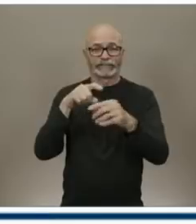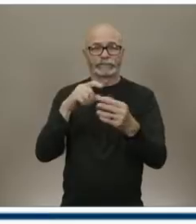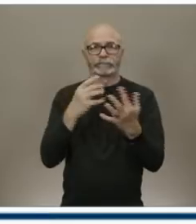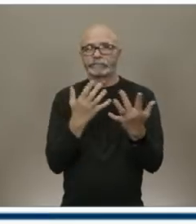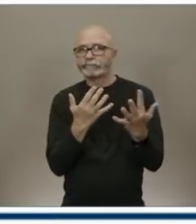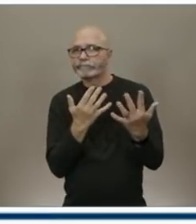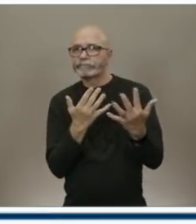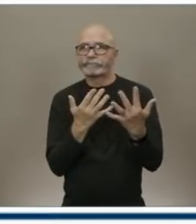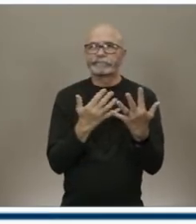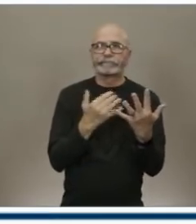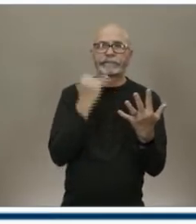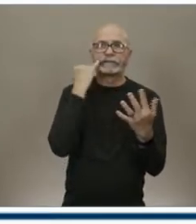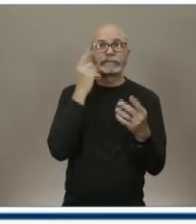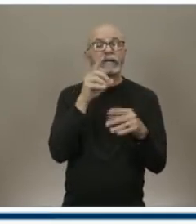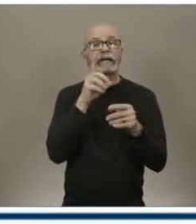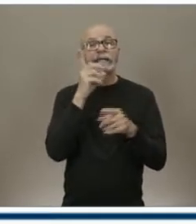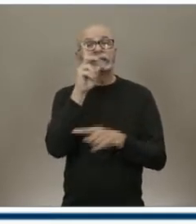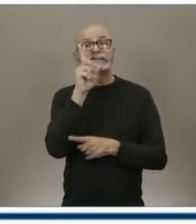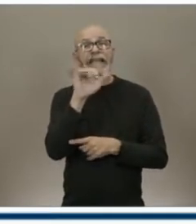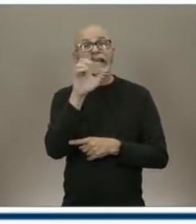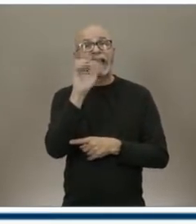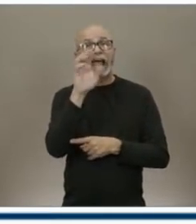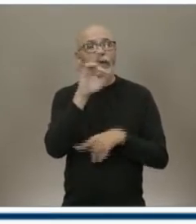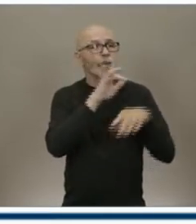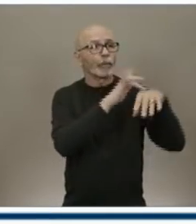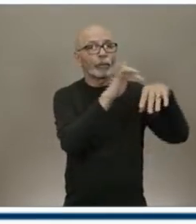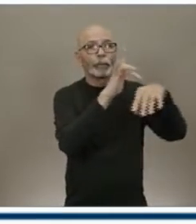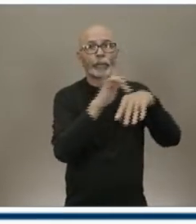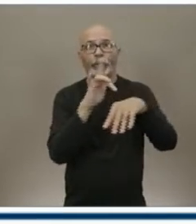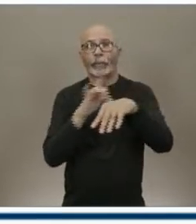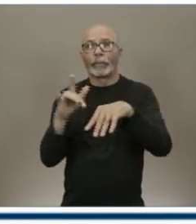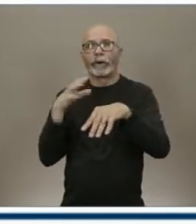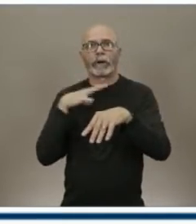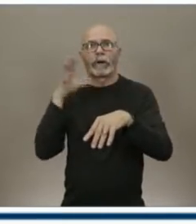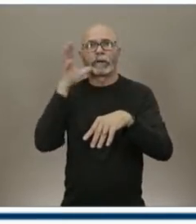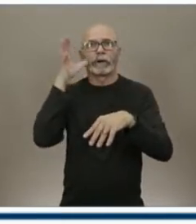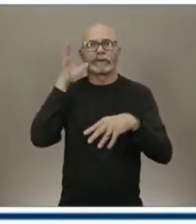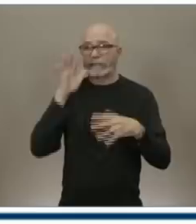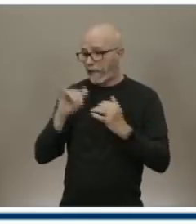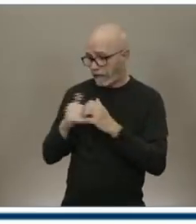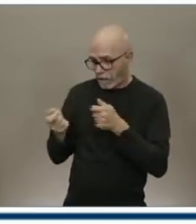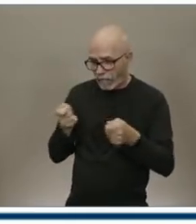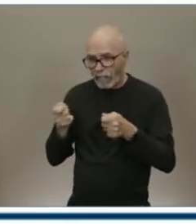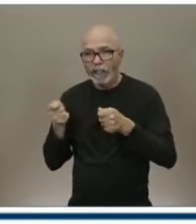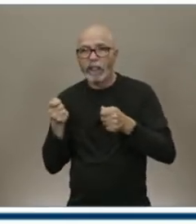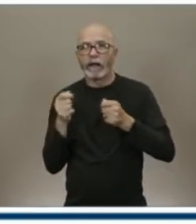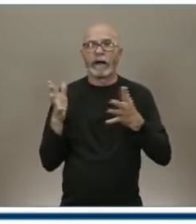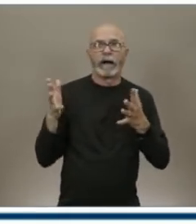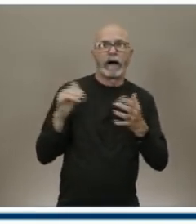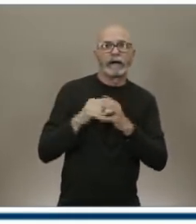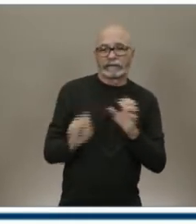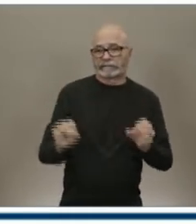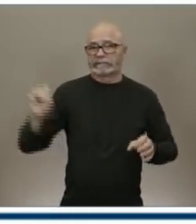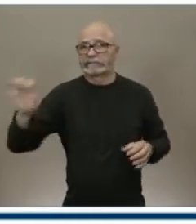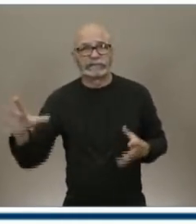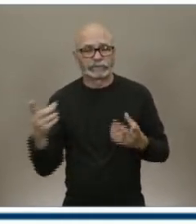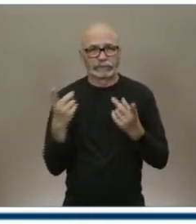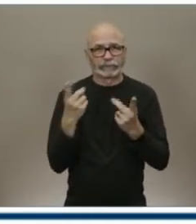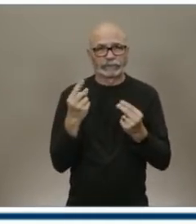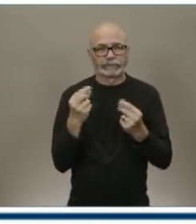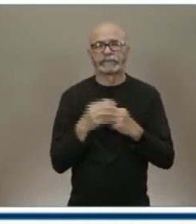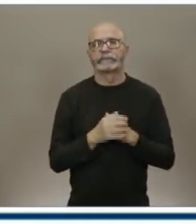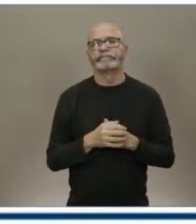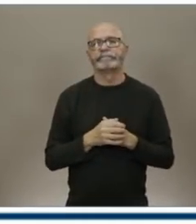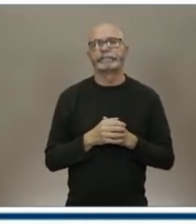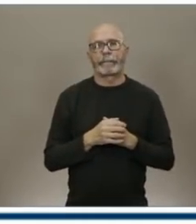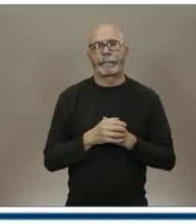their kids to be looked after during that specific period of time. No, we're working with the Department of Education,